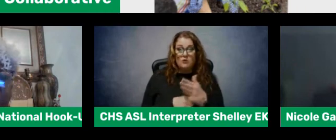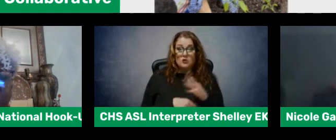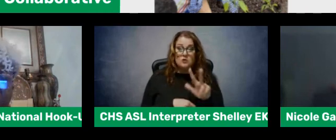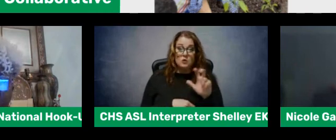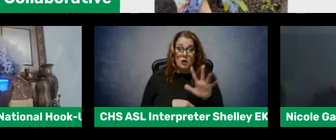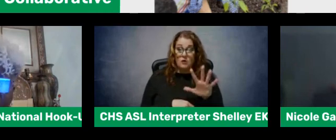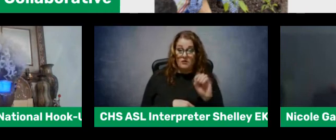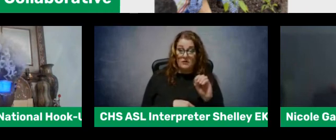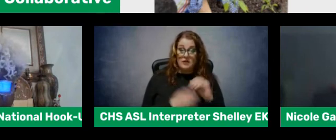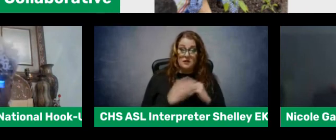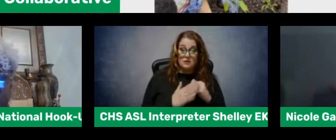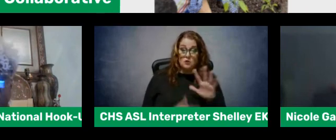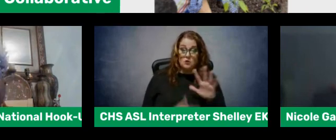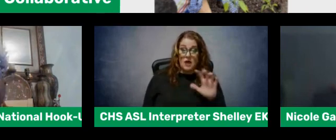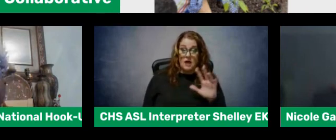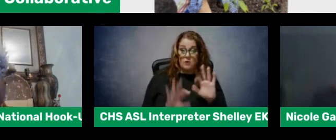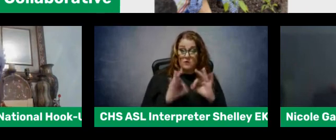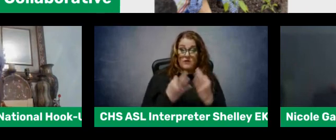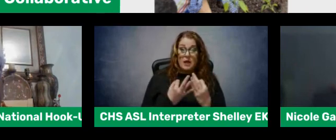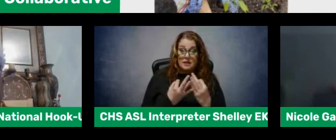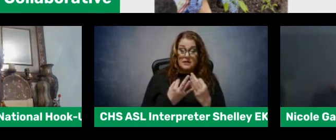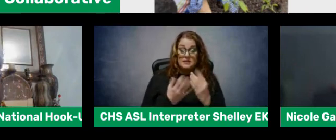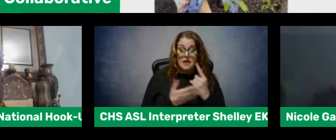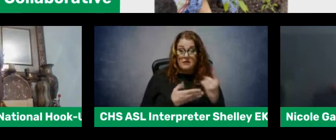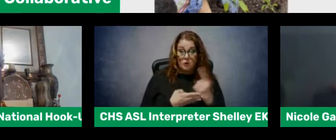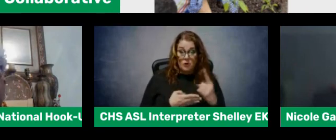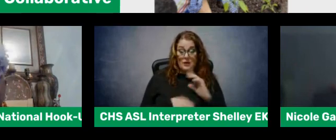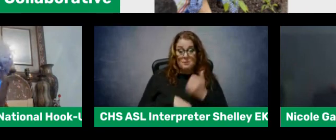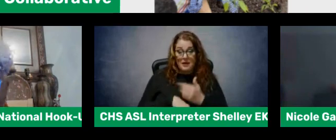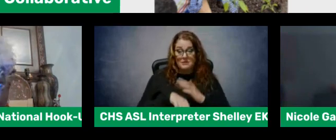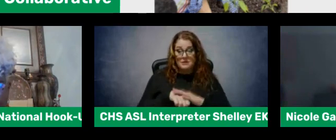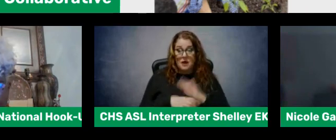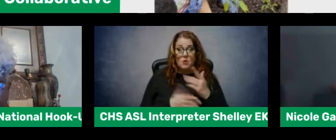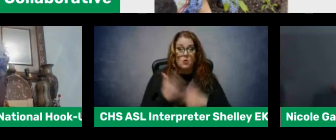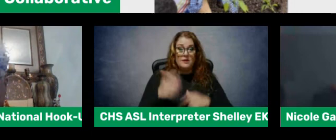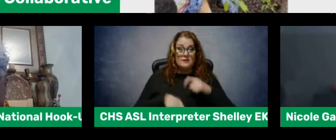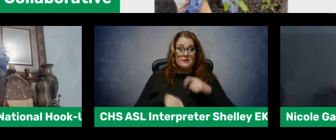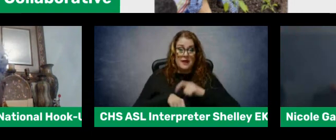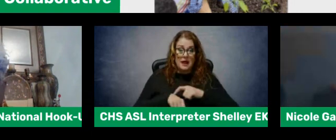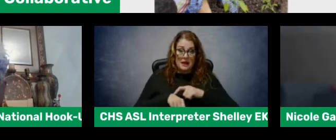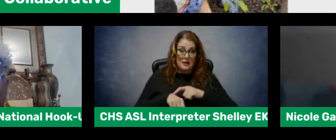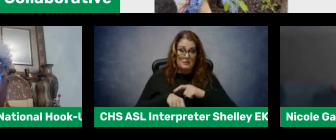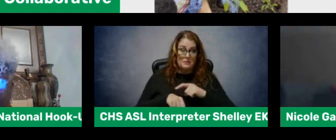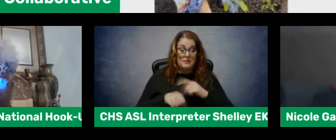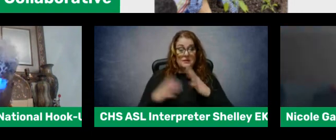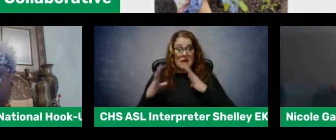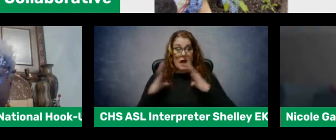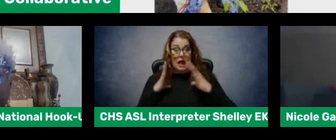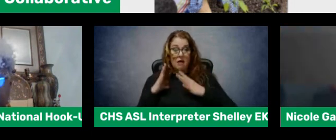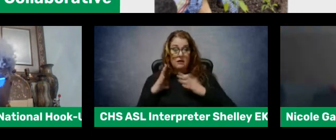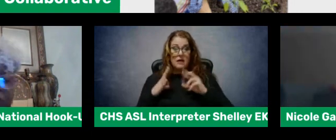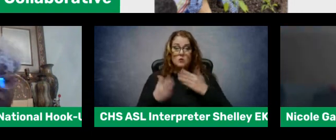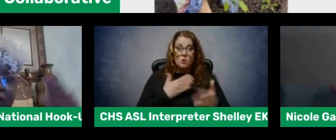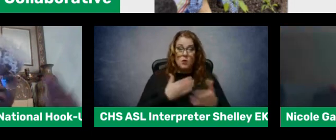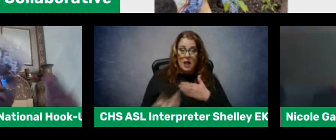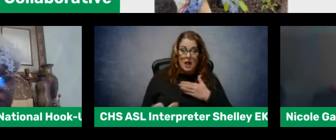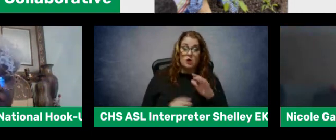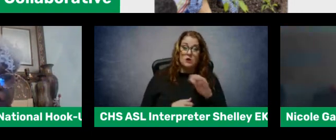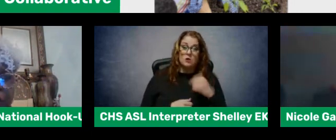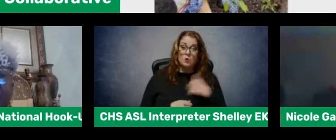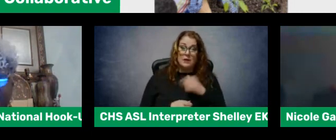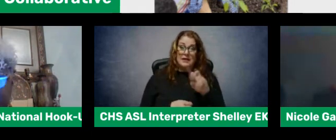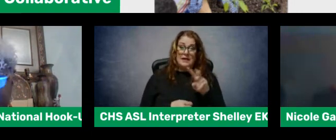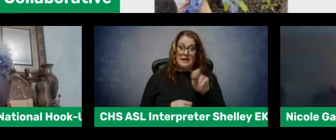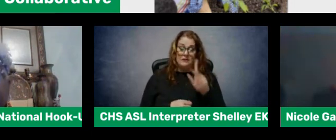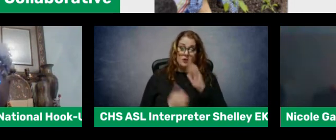350 to 500 families a week based on what time of, if it's the holidays or whatever, we even